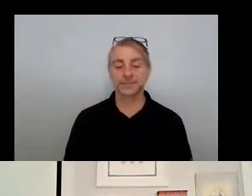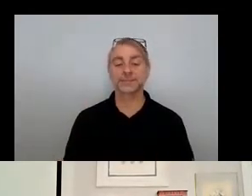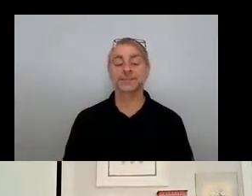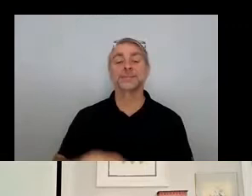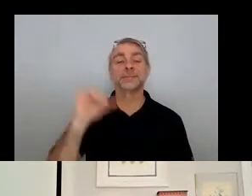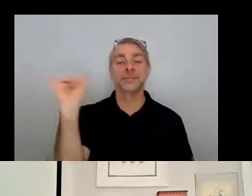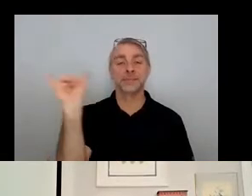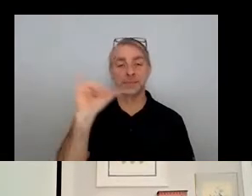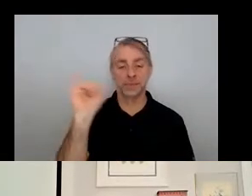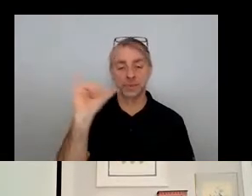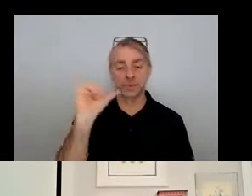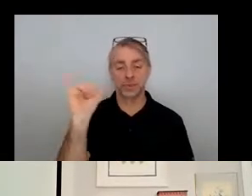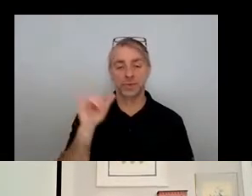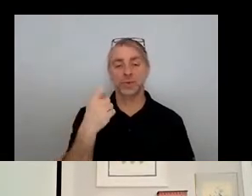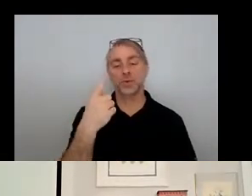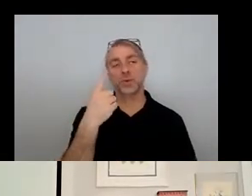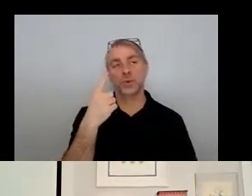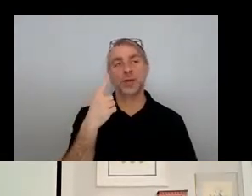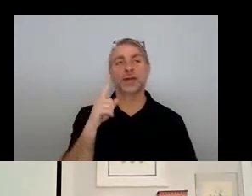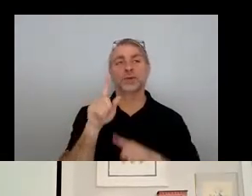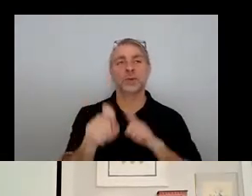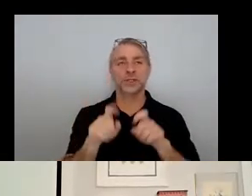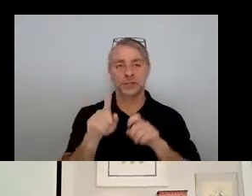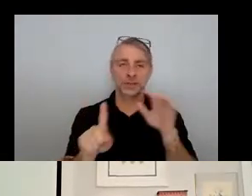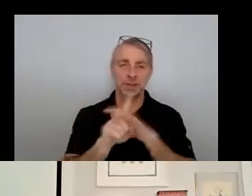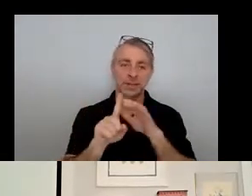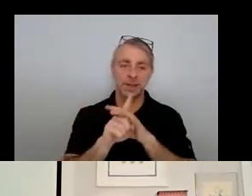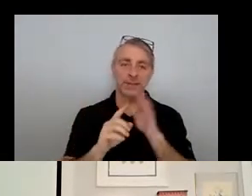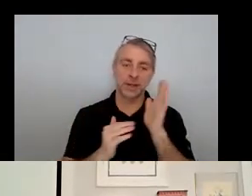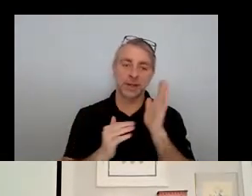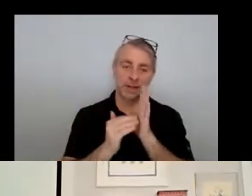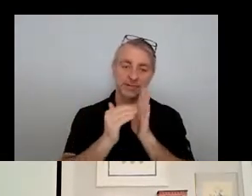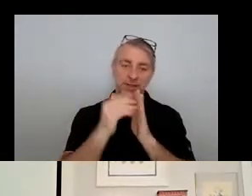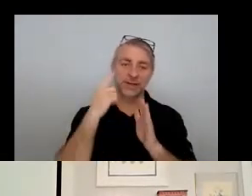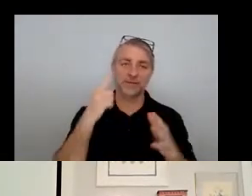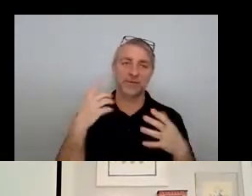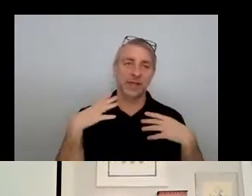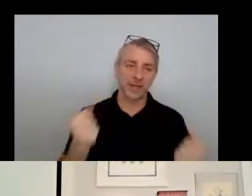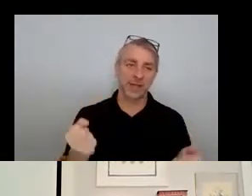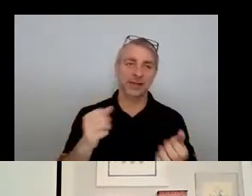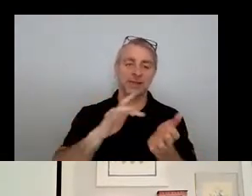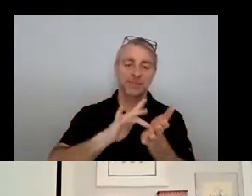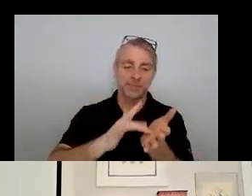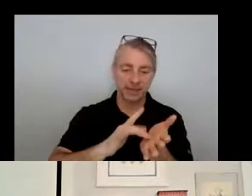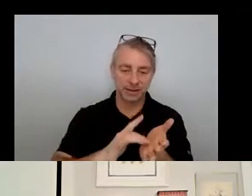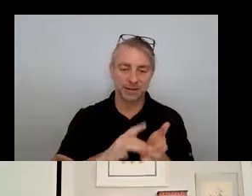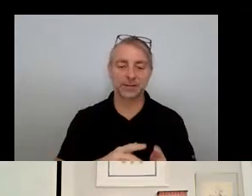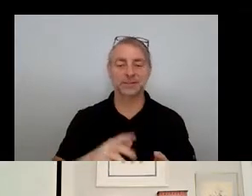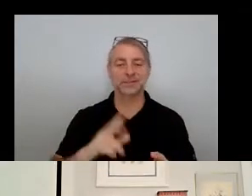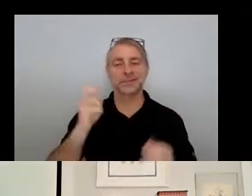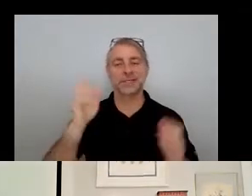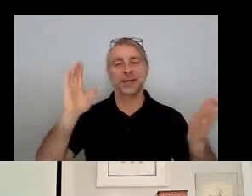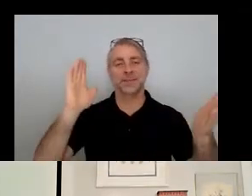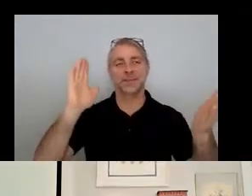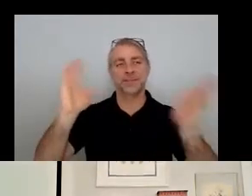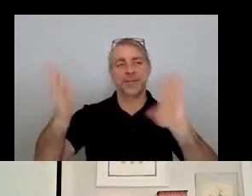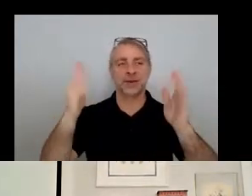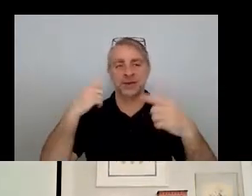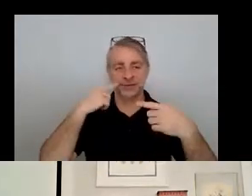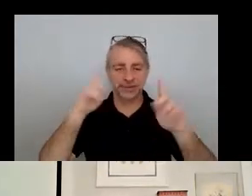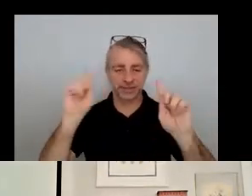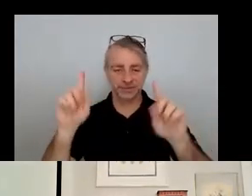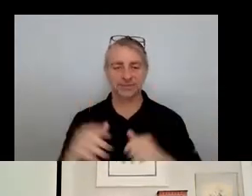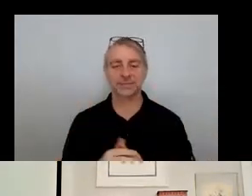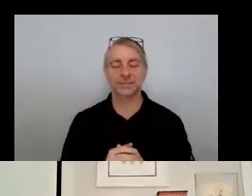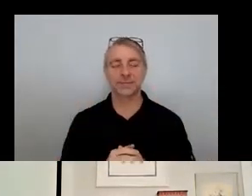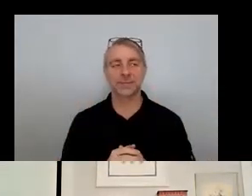a common question asked in many health and medical systematic reviews is about comparative effectiveness. And these are systematic reviews